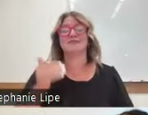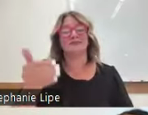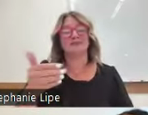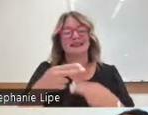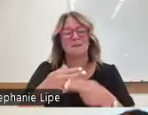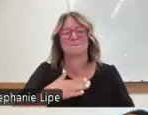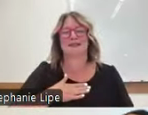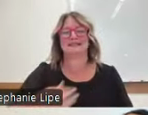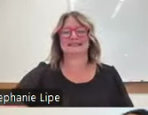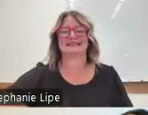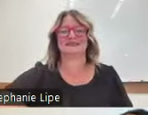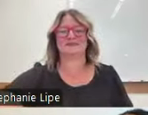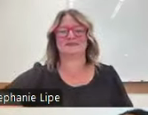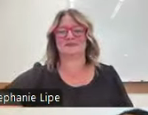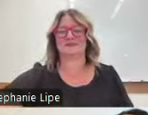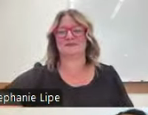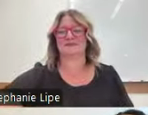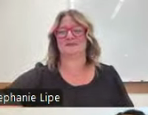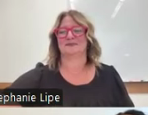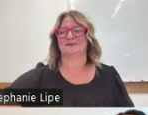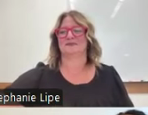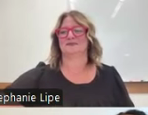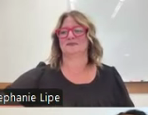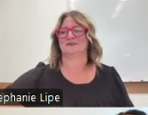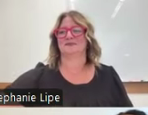successful in your job. Next slide, please.